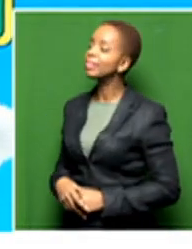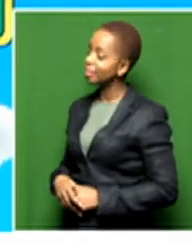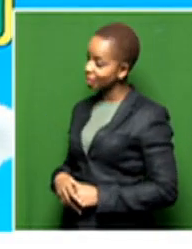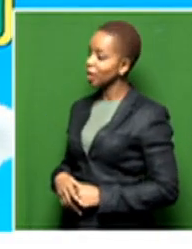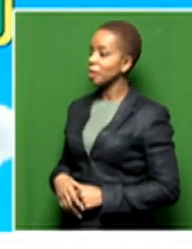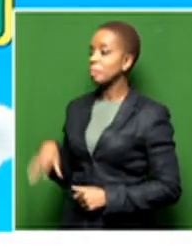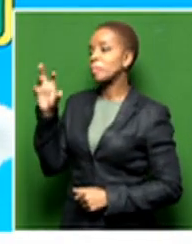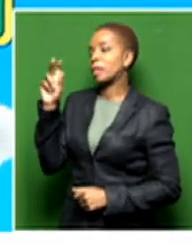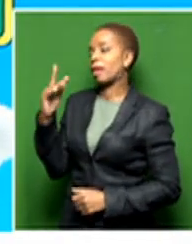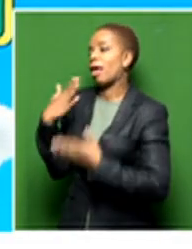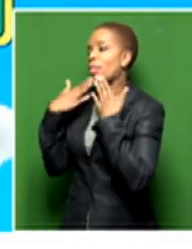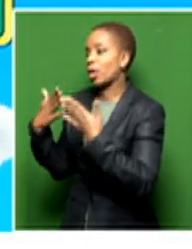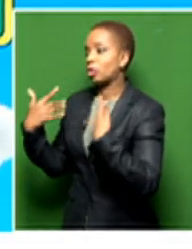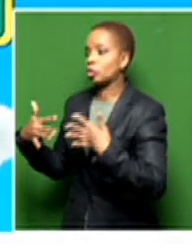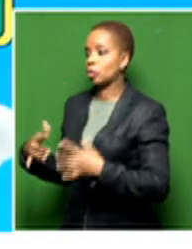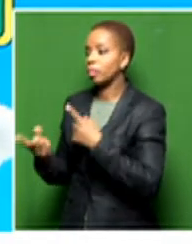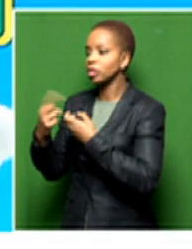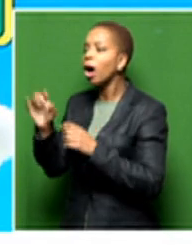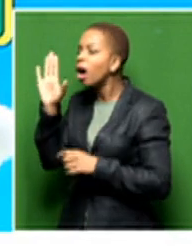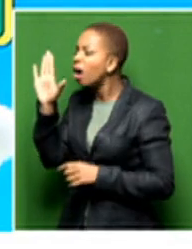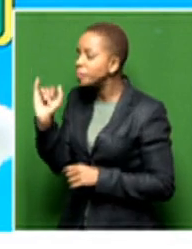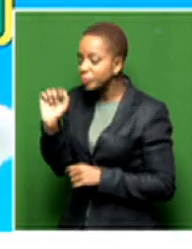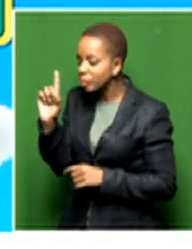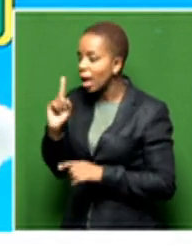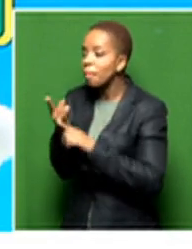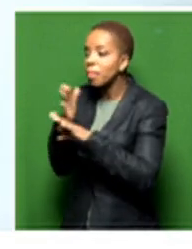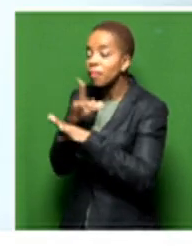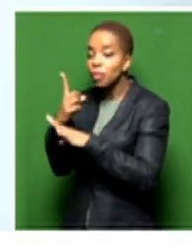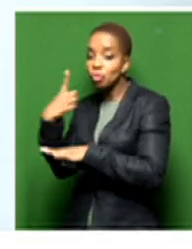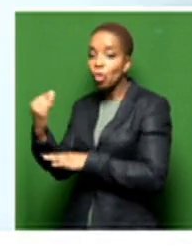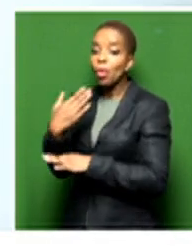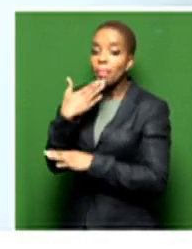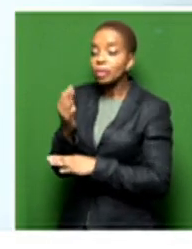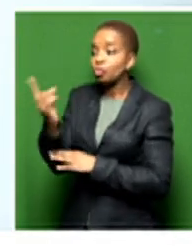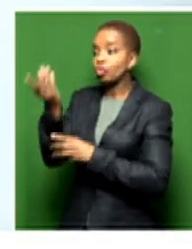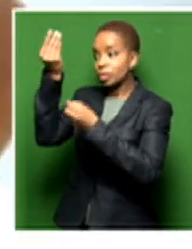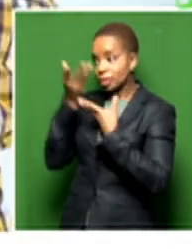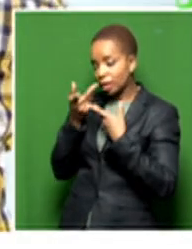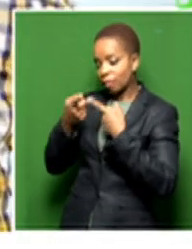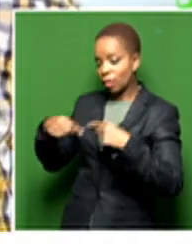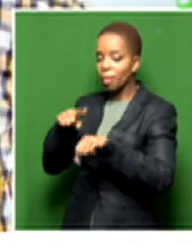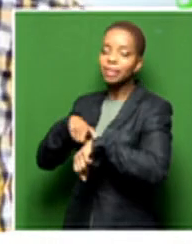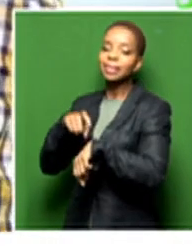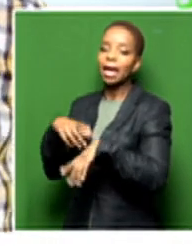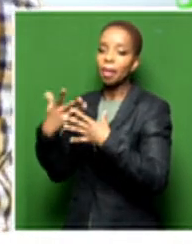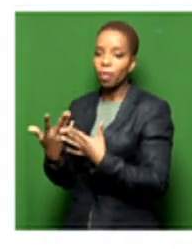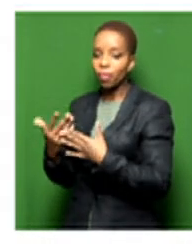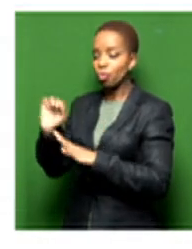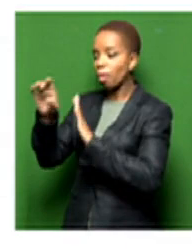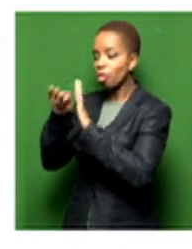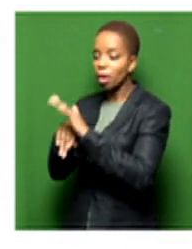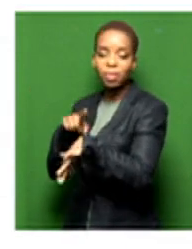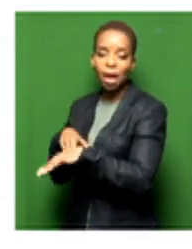All right, Elmo, thank you so much for showing. Okay, before I let you go, please remind us on what time Takalani Sesame is playing and